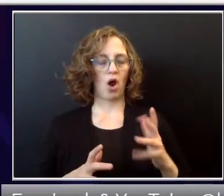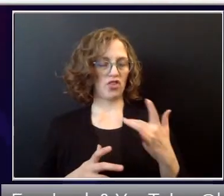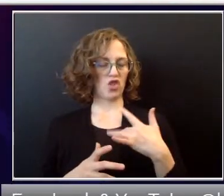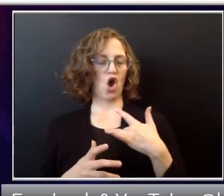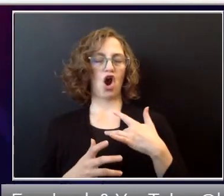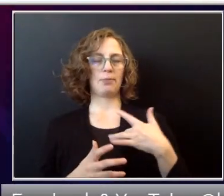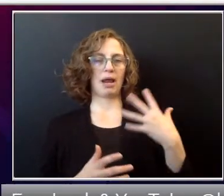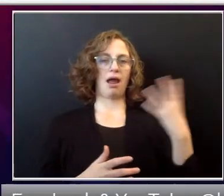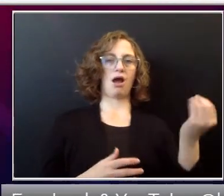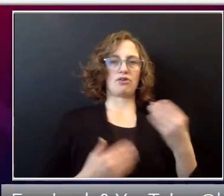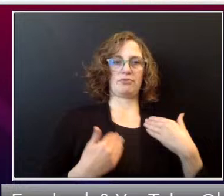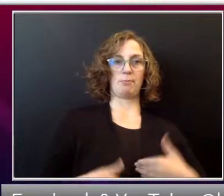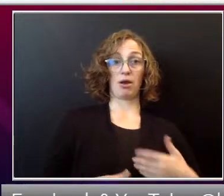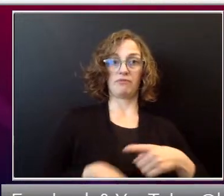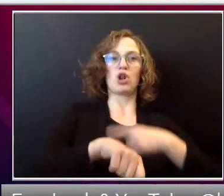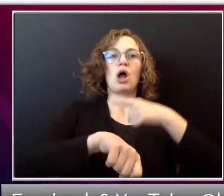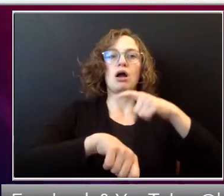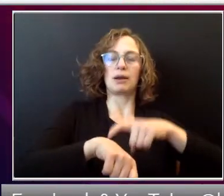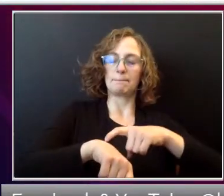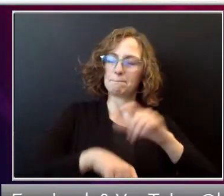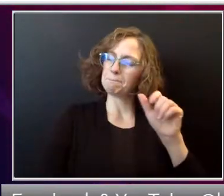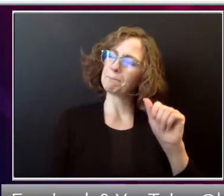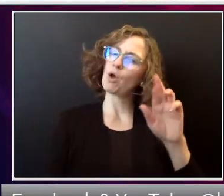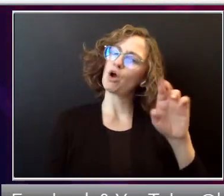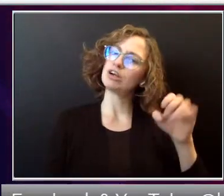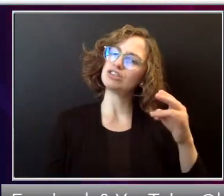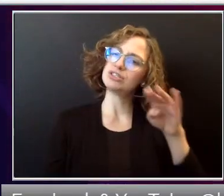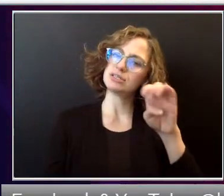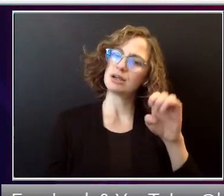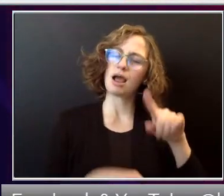the transplant list before you got a call that a heart was available?